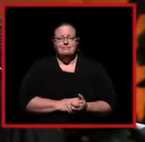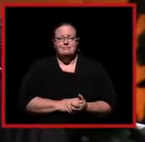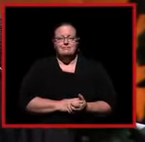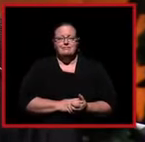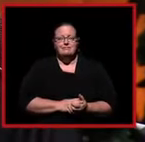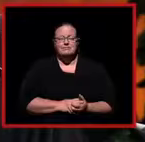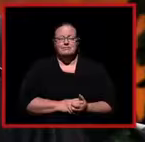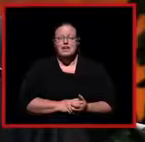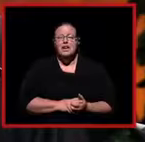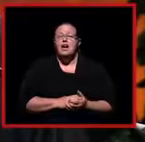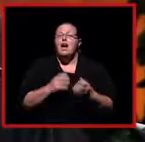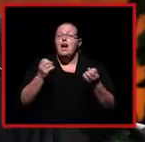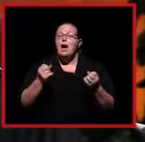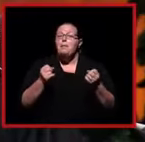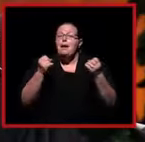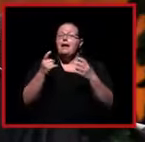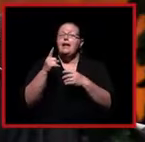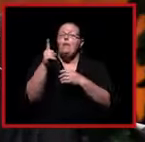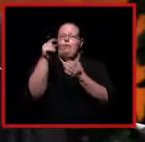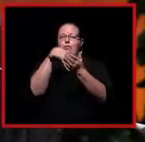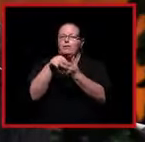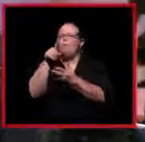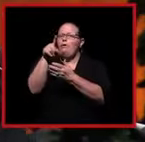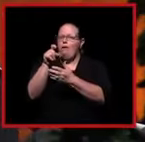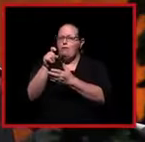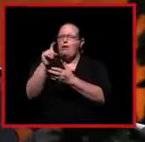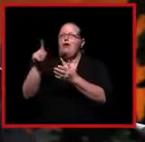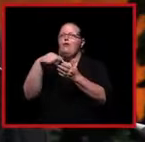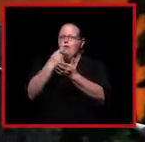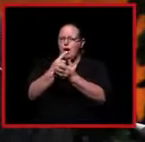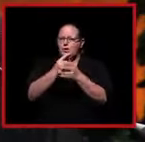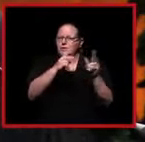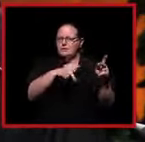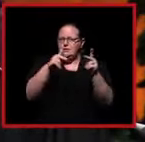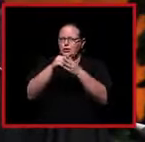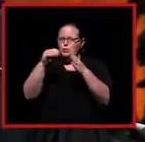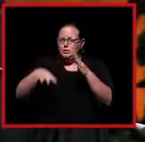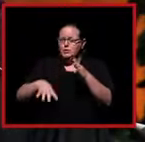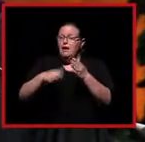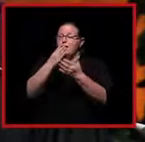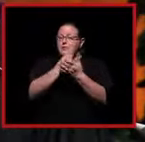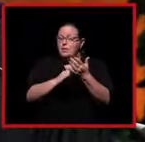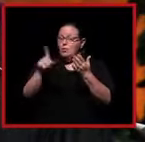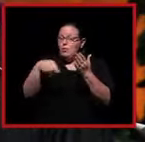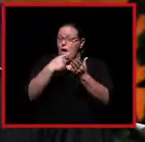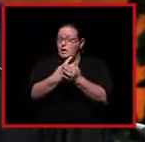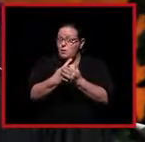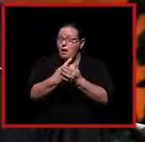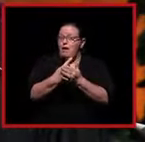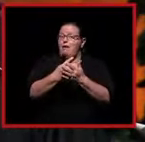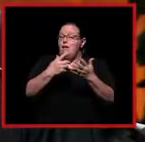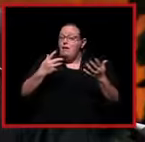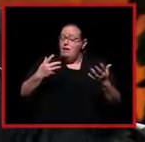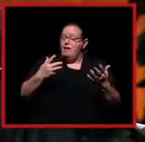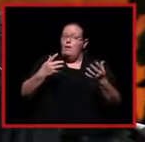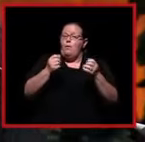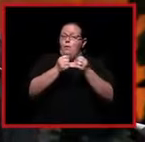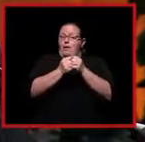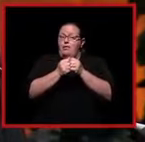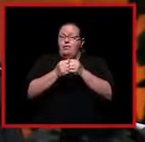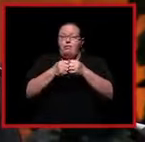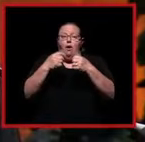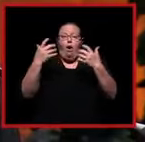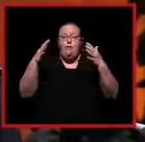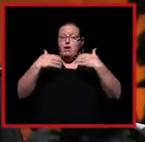There are 1,100 of you graduating here today, and some of you are graduating, I am very happy to say, with